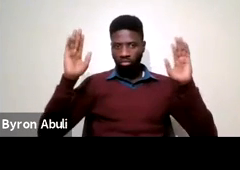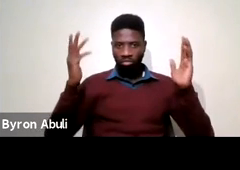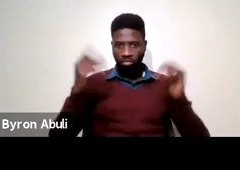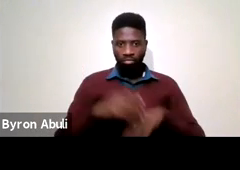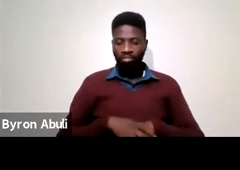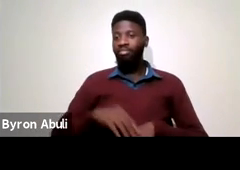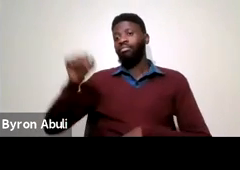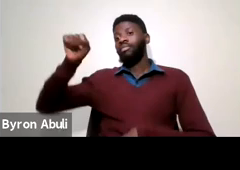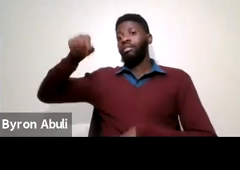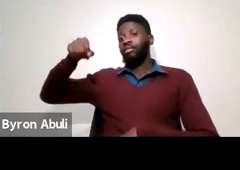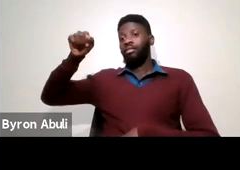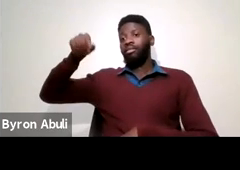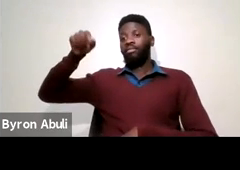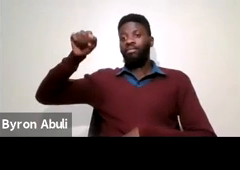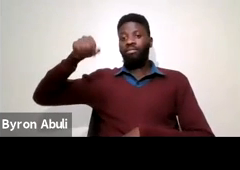Yes.